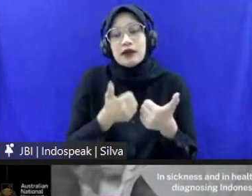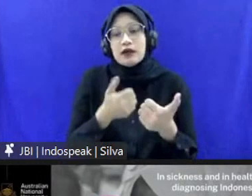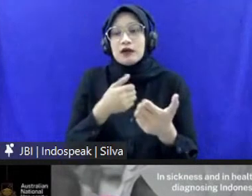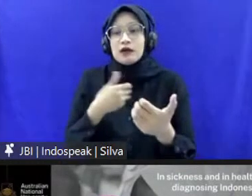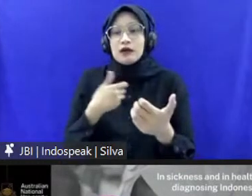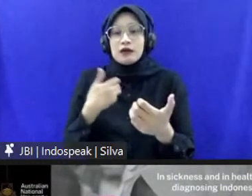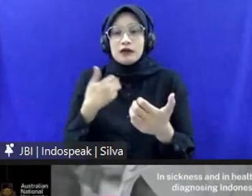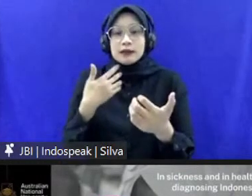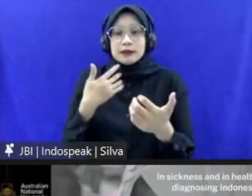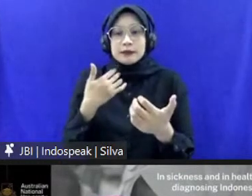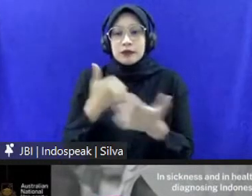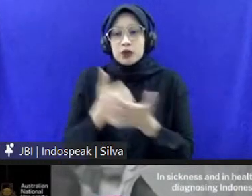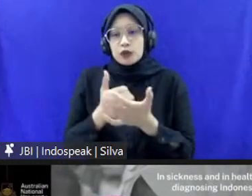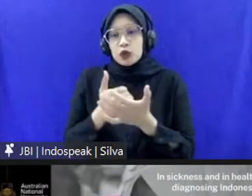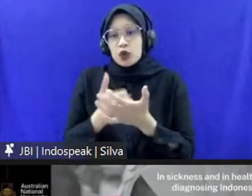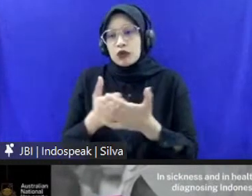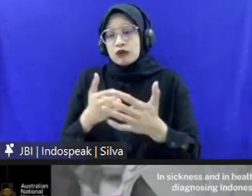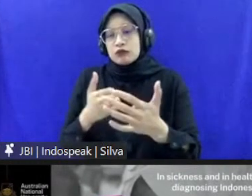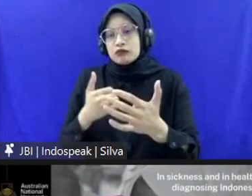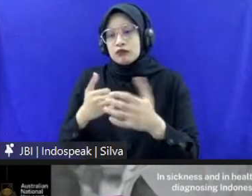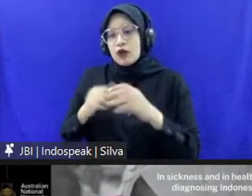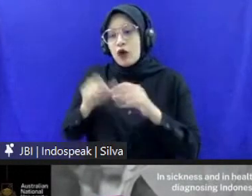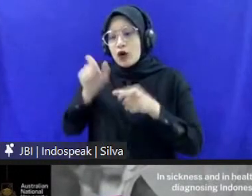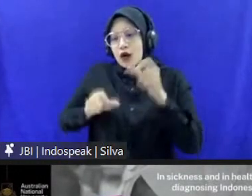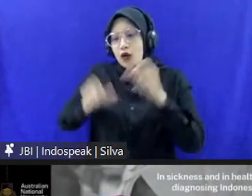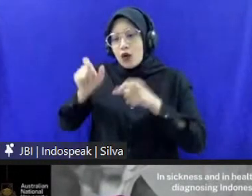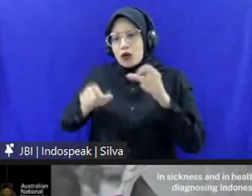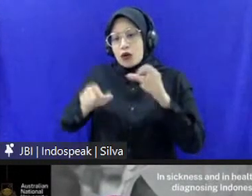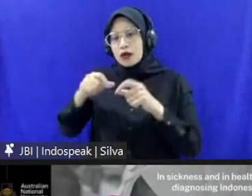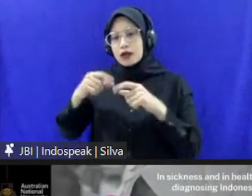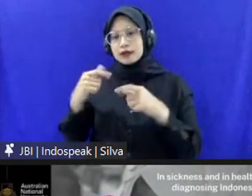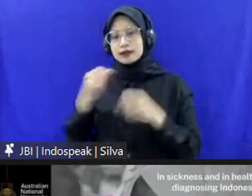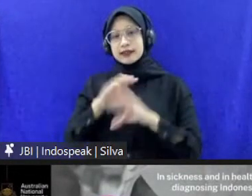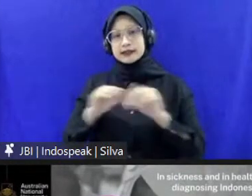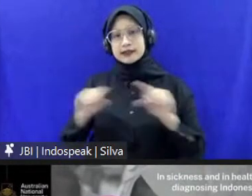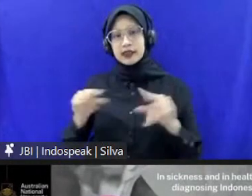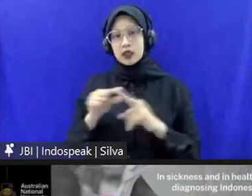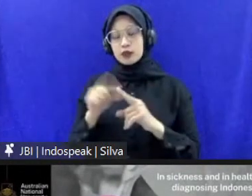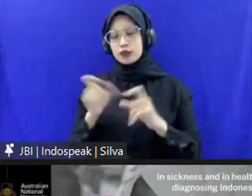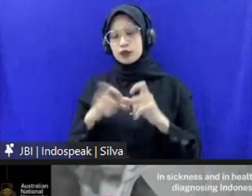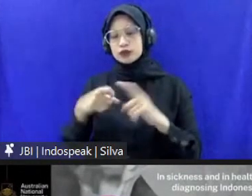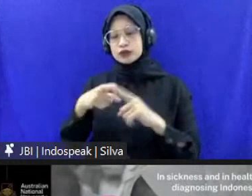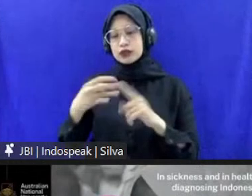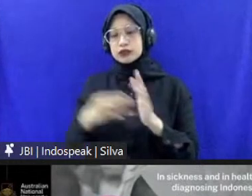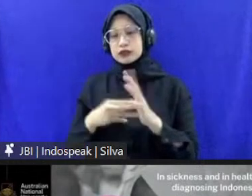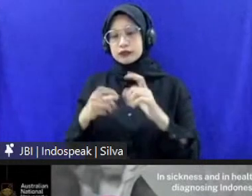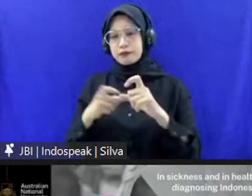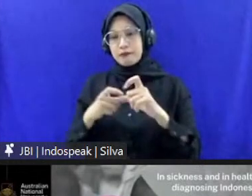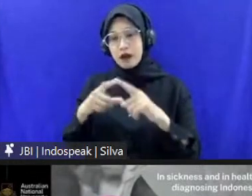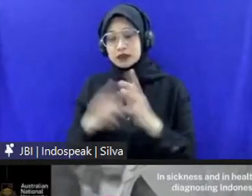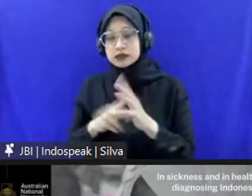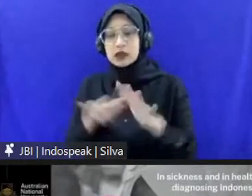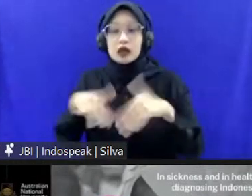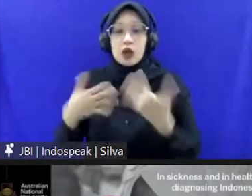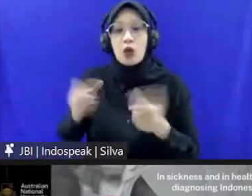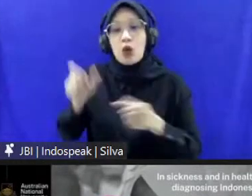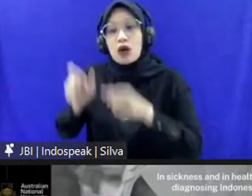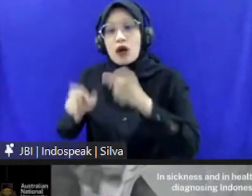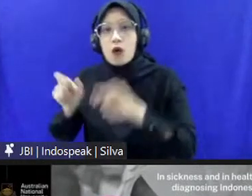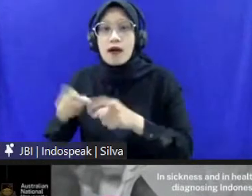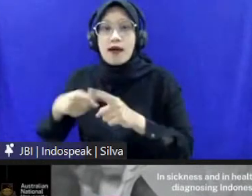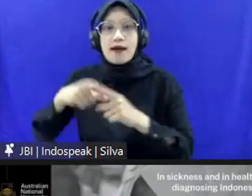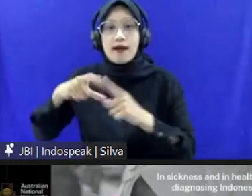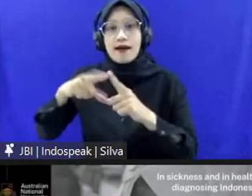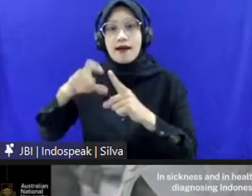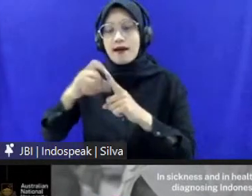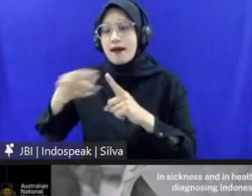to community health workers, to involve volunteers and health cadres. So communities that are more